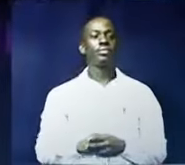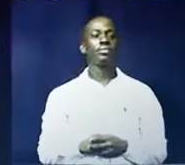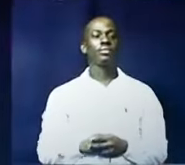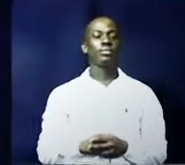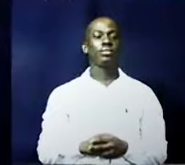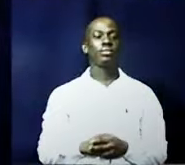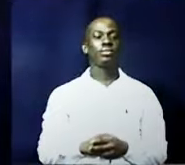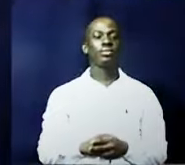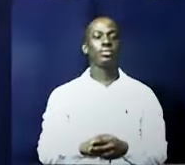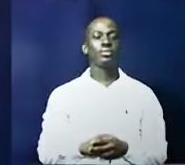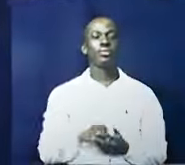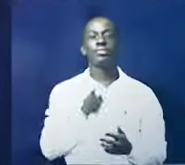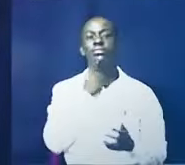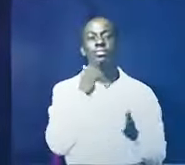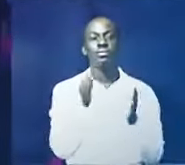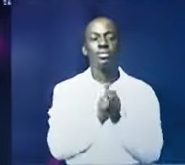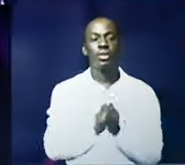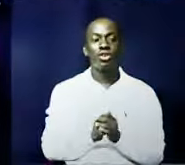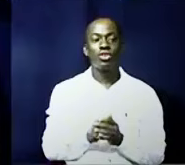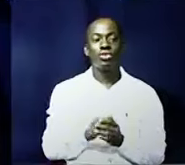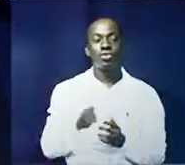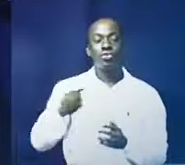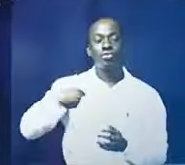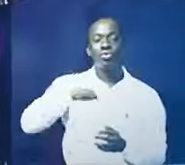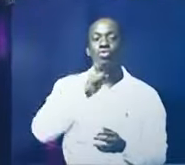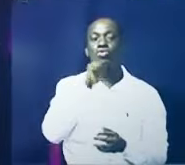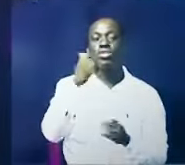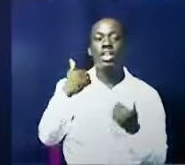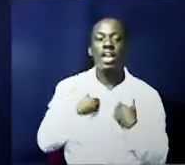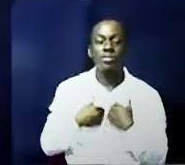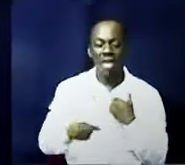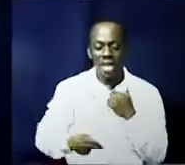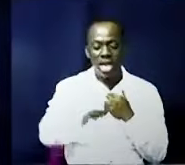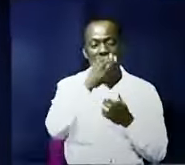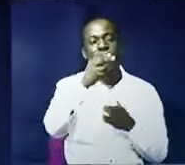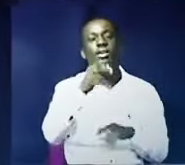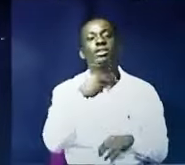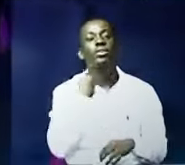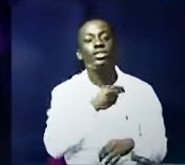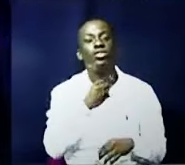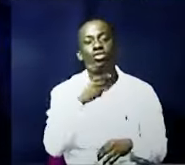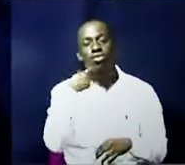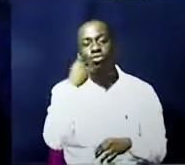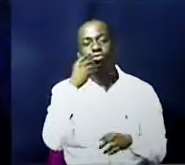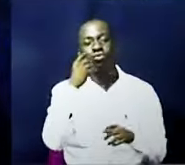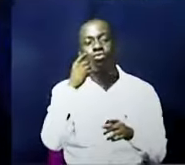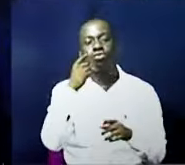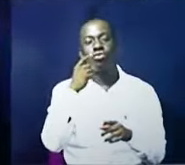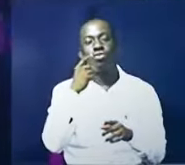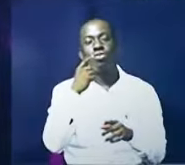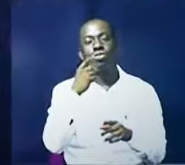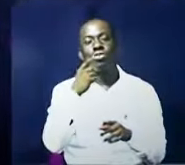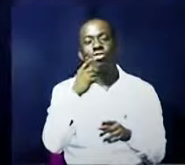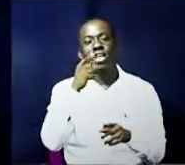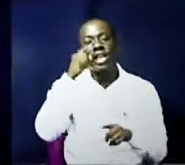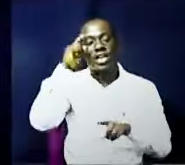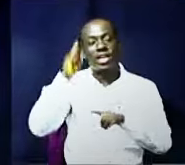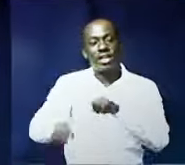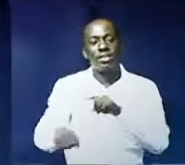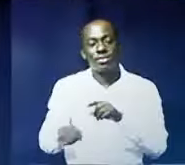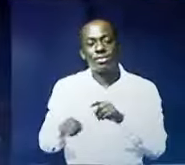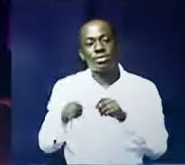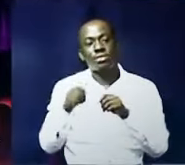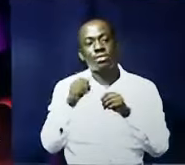Hebrews 4:15. For we do not have a high priest who is unable to empathize with our weakness, but we have one